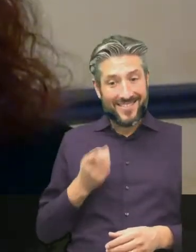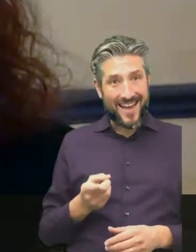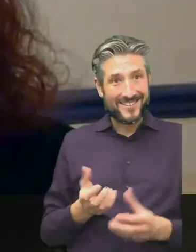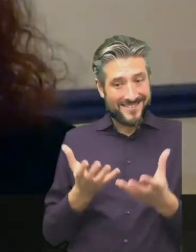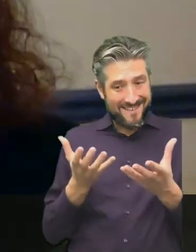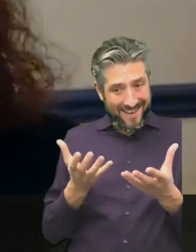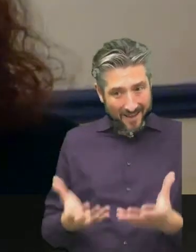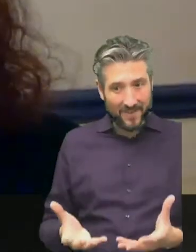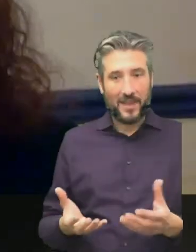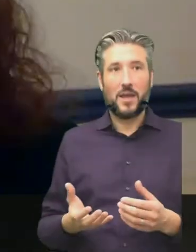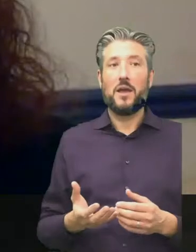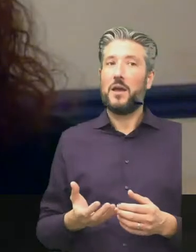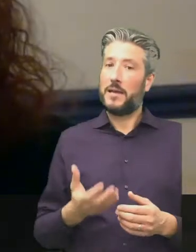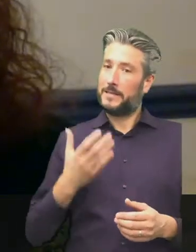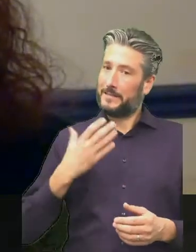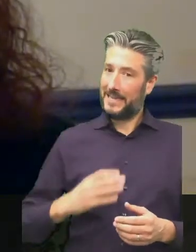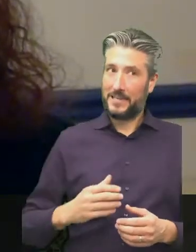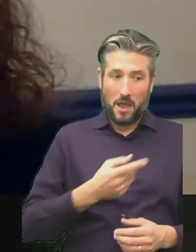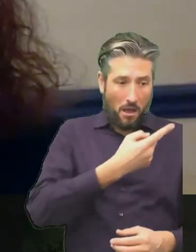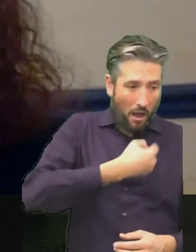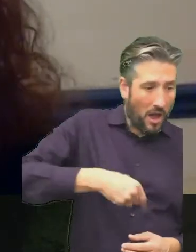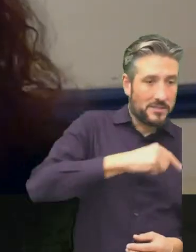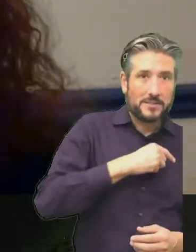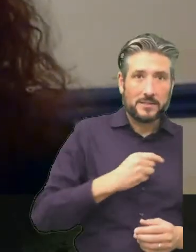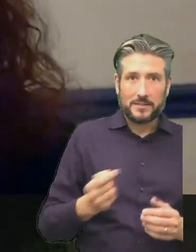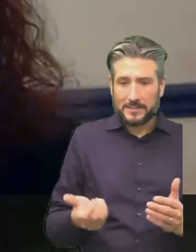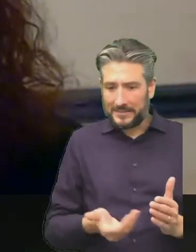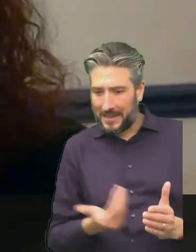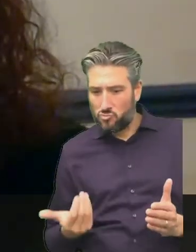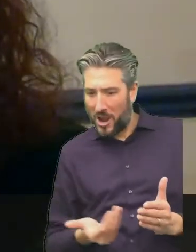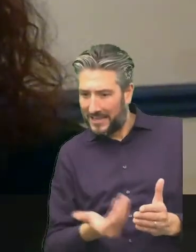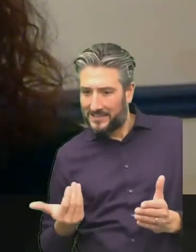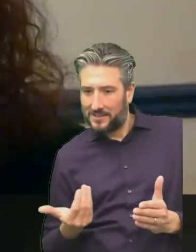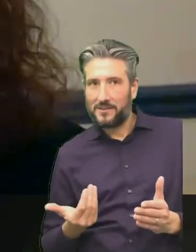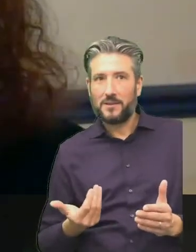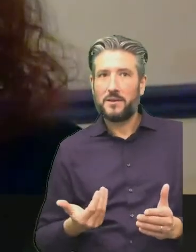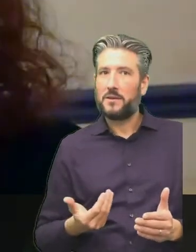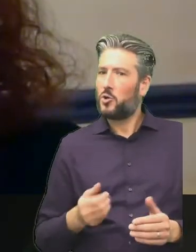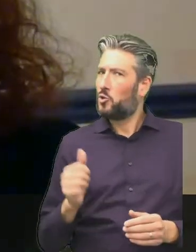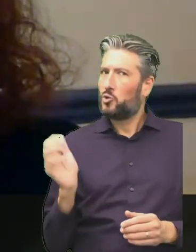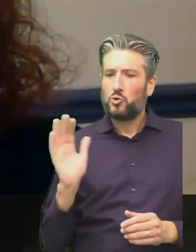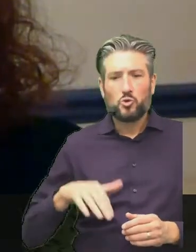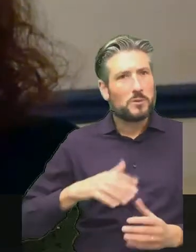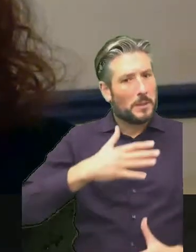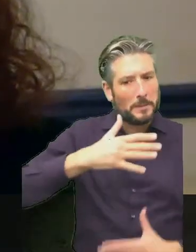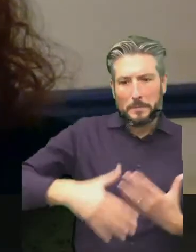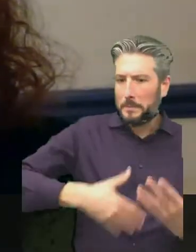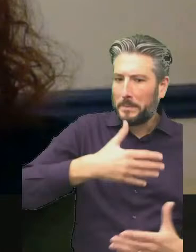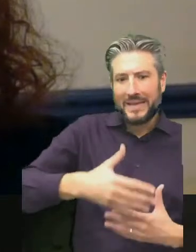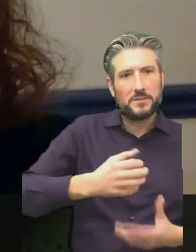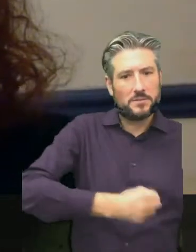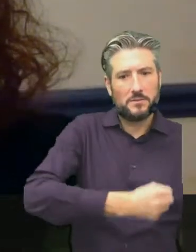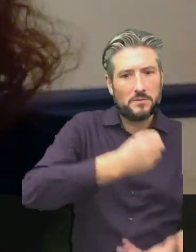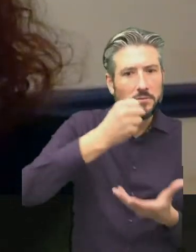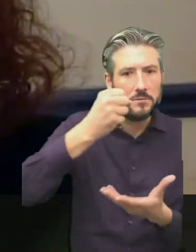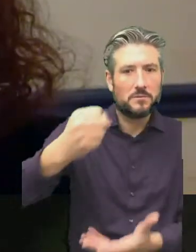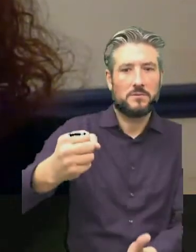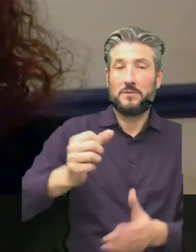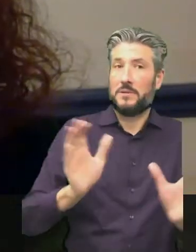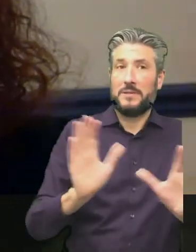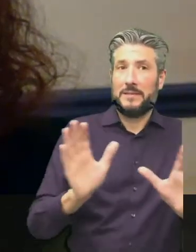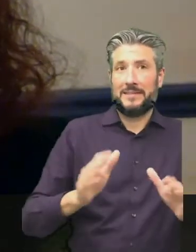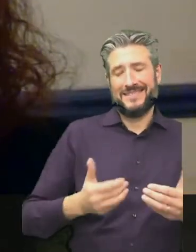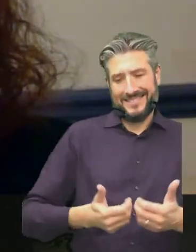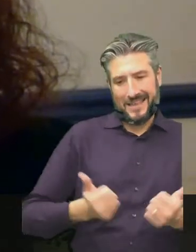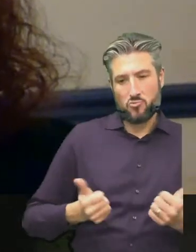separate it out, we don't need to be sending that off along with the rest of our waste. And the more that people are encouraged